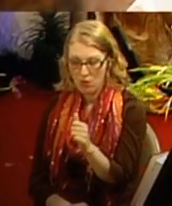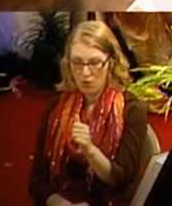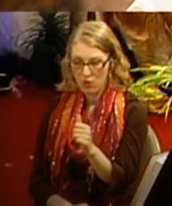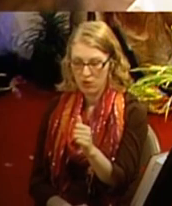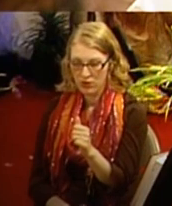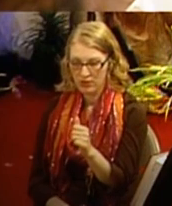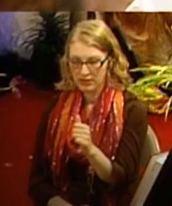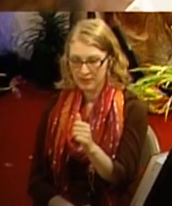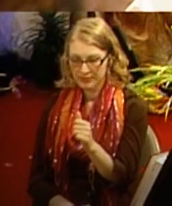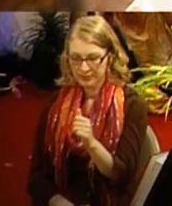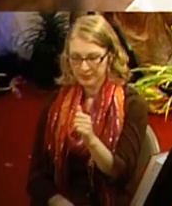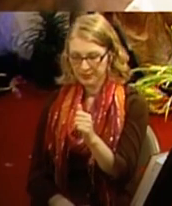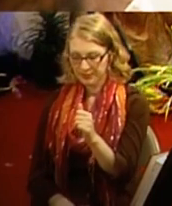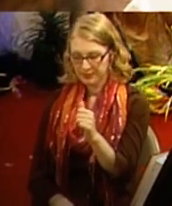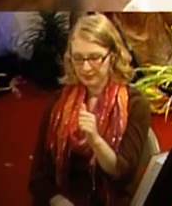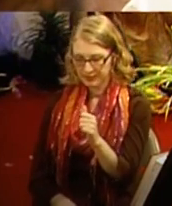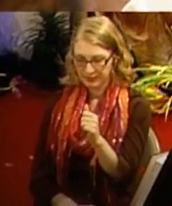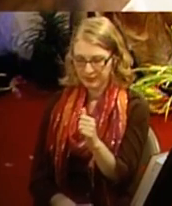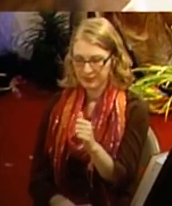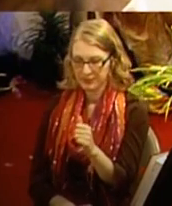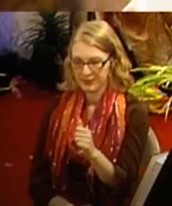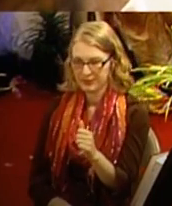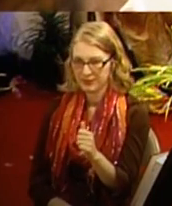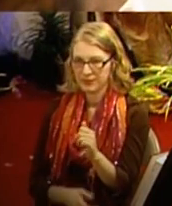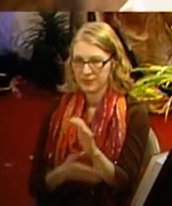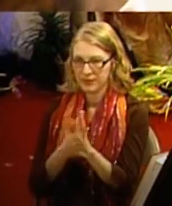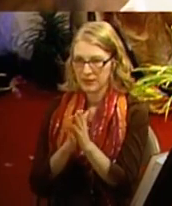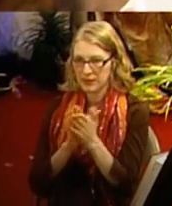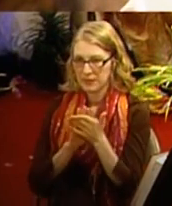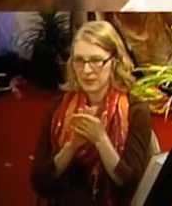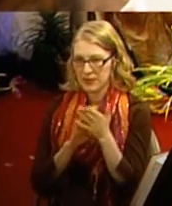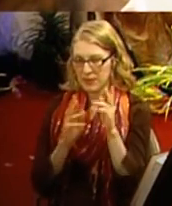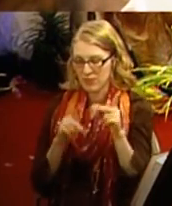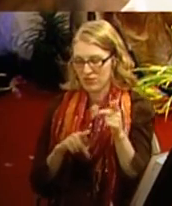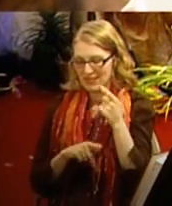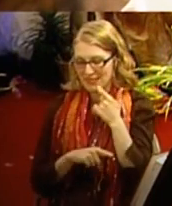as to be one in the crowd who says, I'm glad it's him, not me.